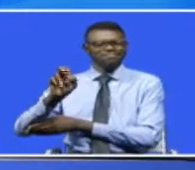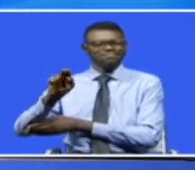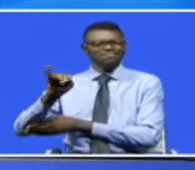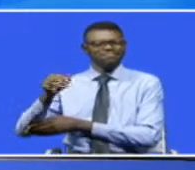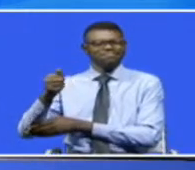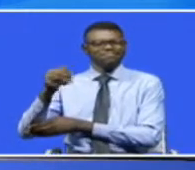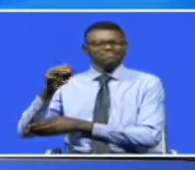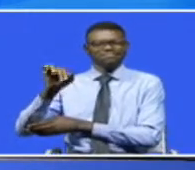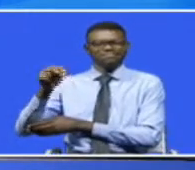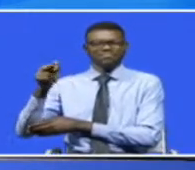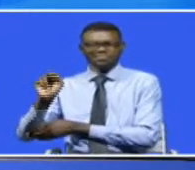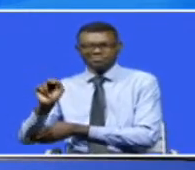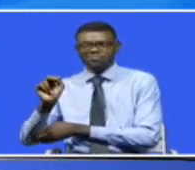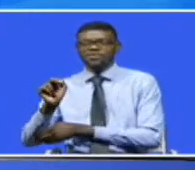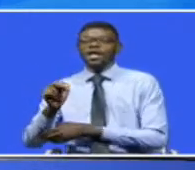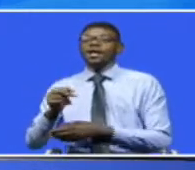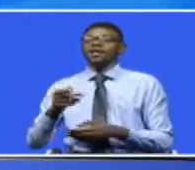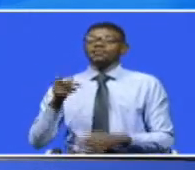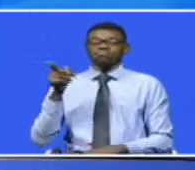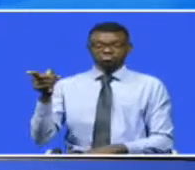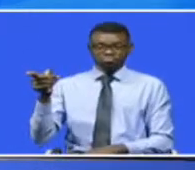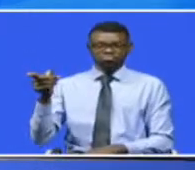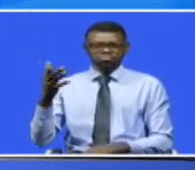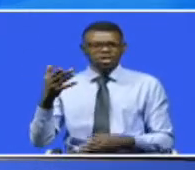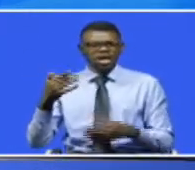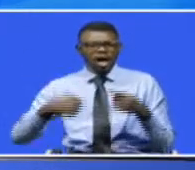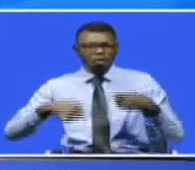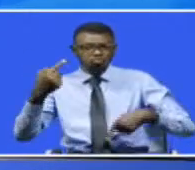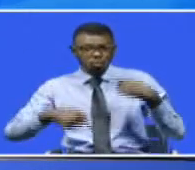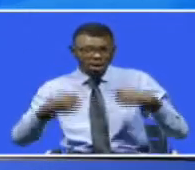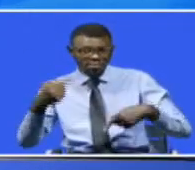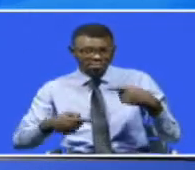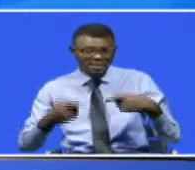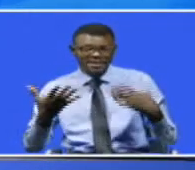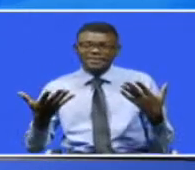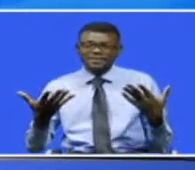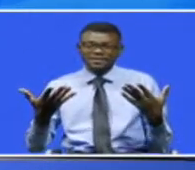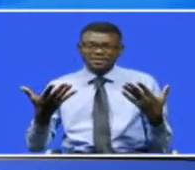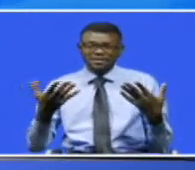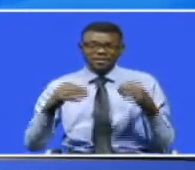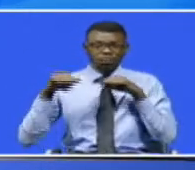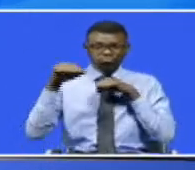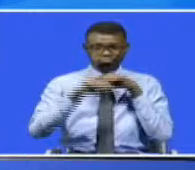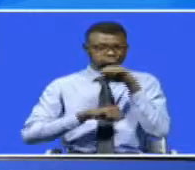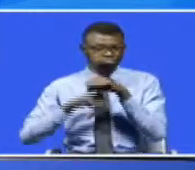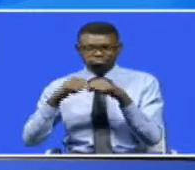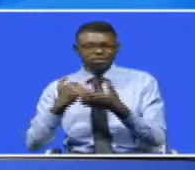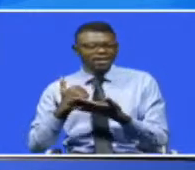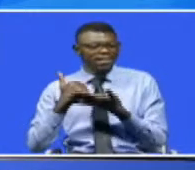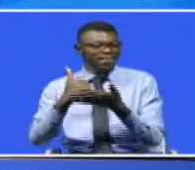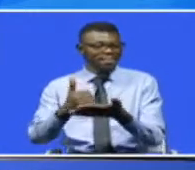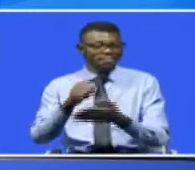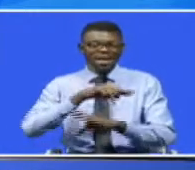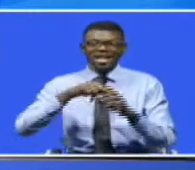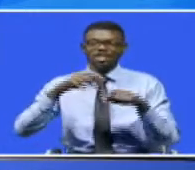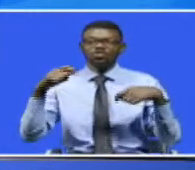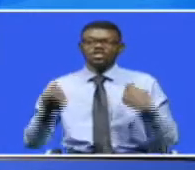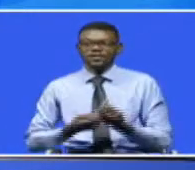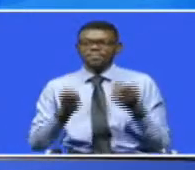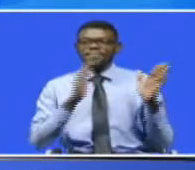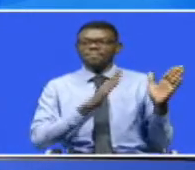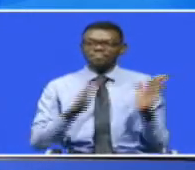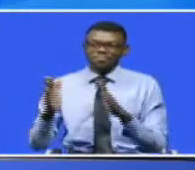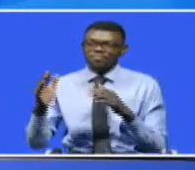Eindhoven Cup boxing tournament will be a key boost for the national team ahead of the Olympics. The tournament set